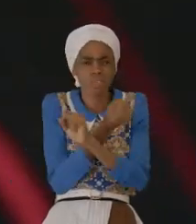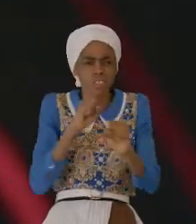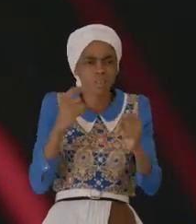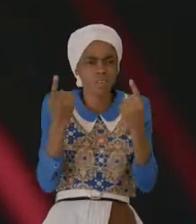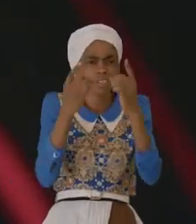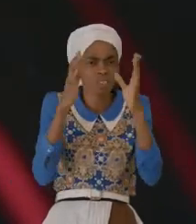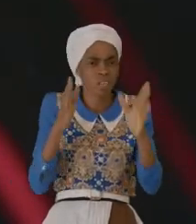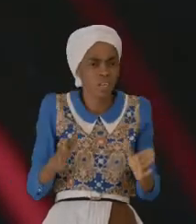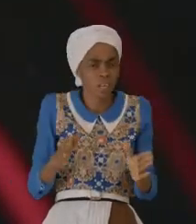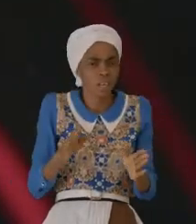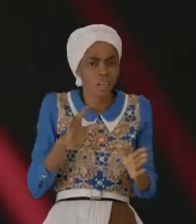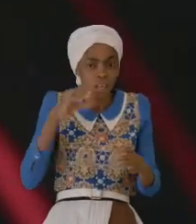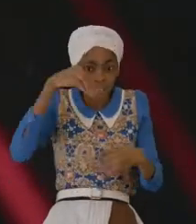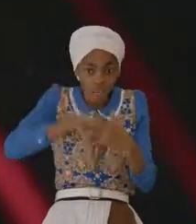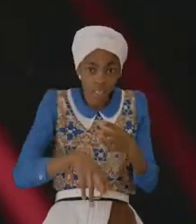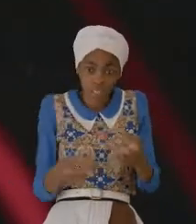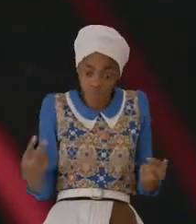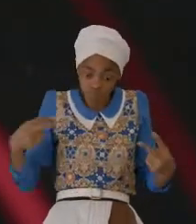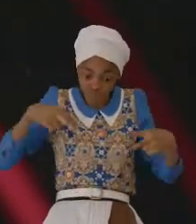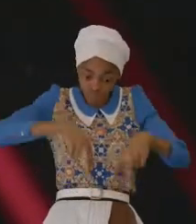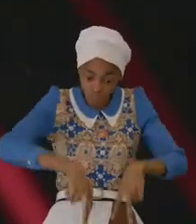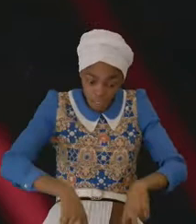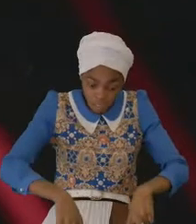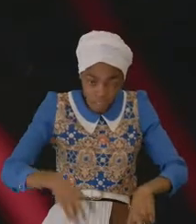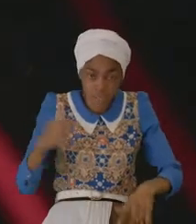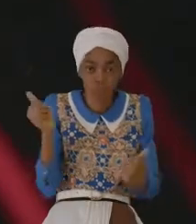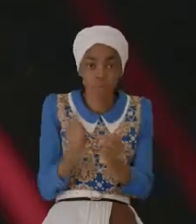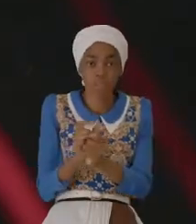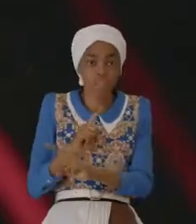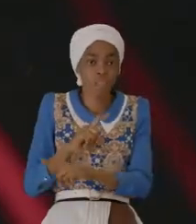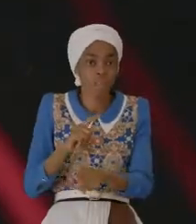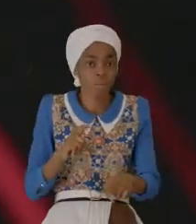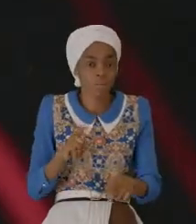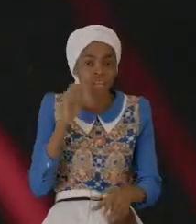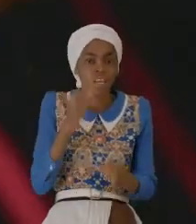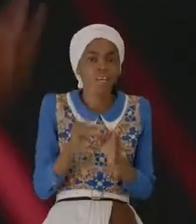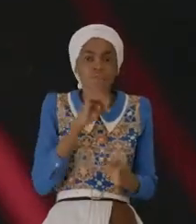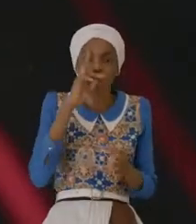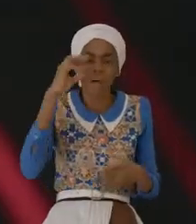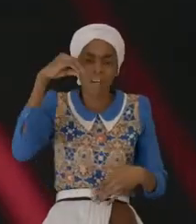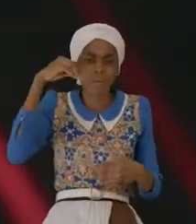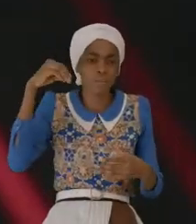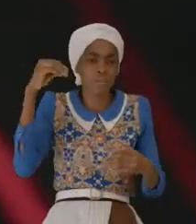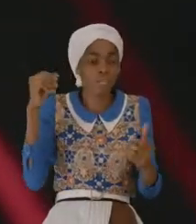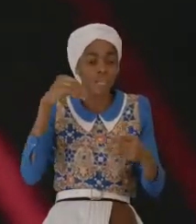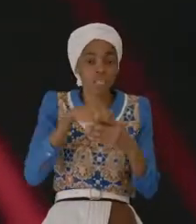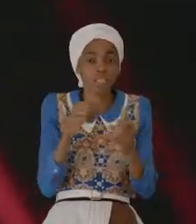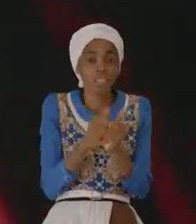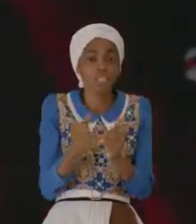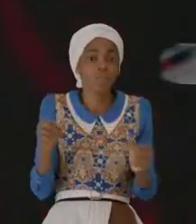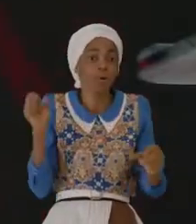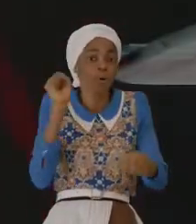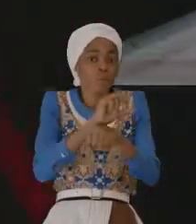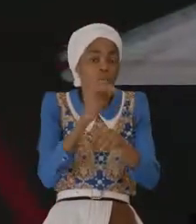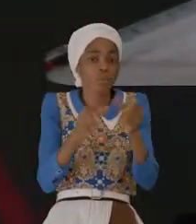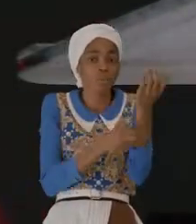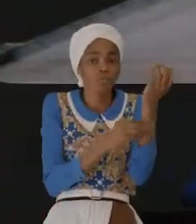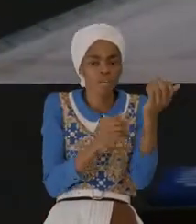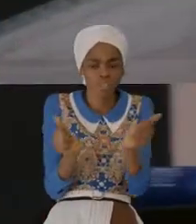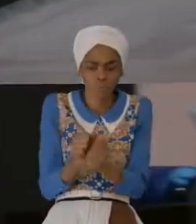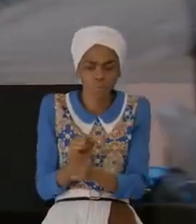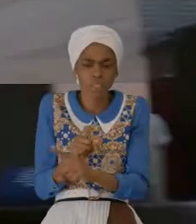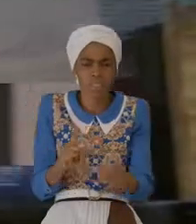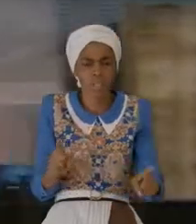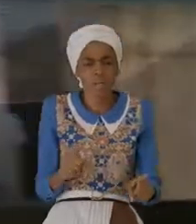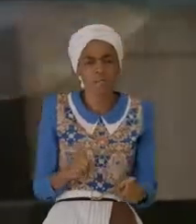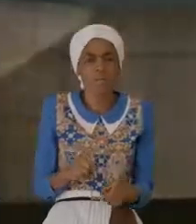the same peace with them if you're the same evil with them if you're in the same works of the Flesh of them love not the